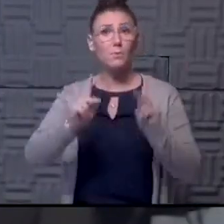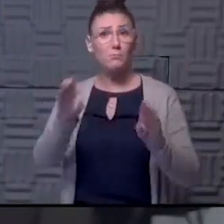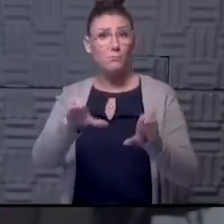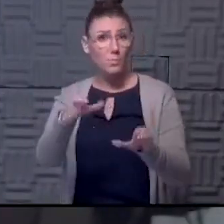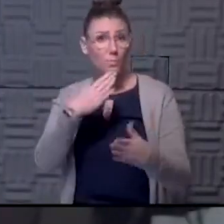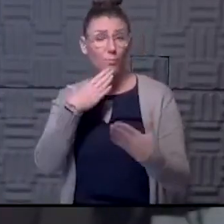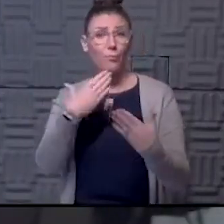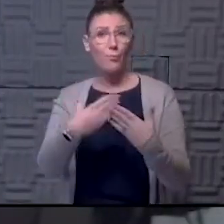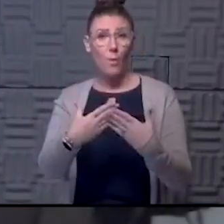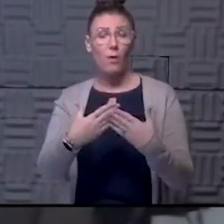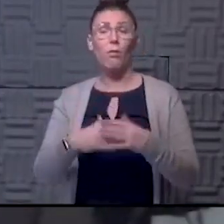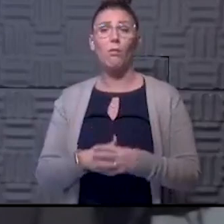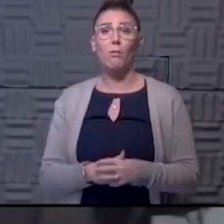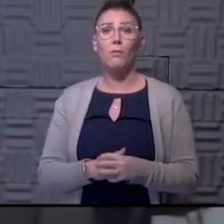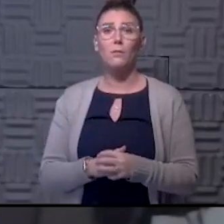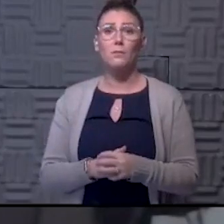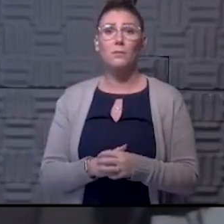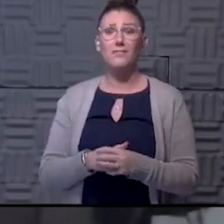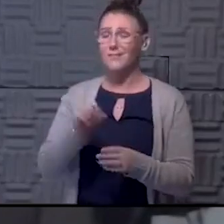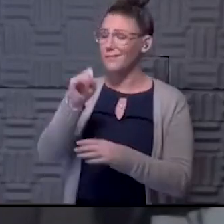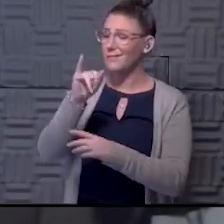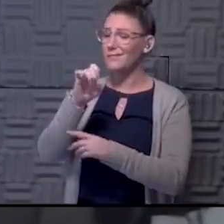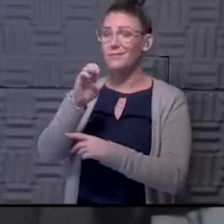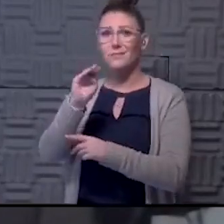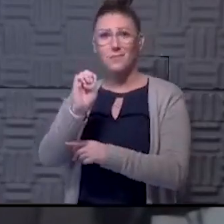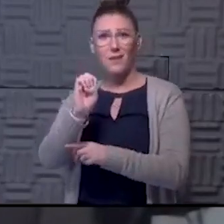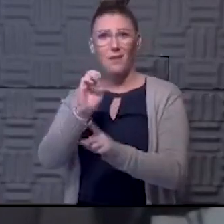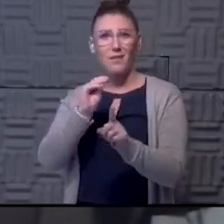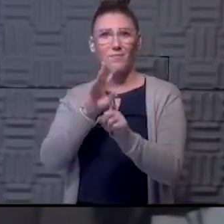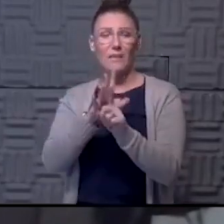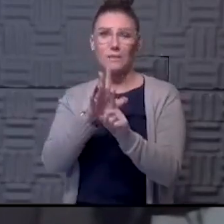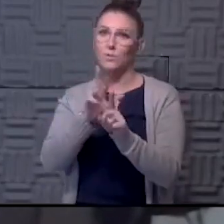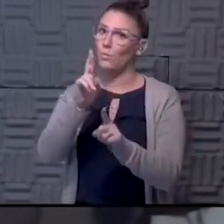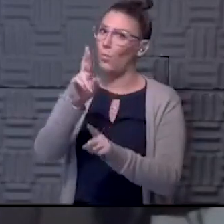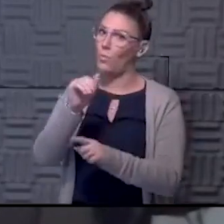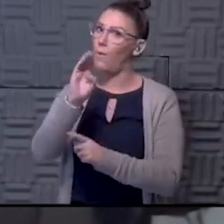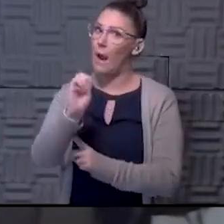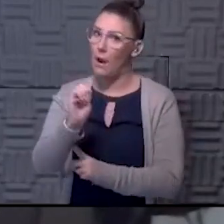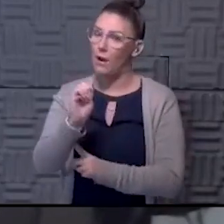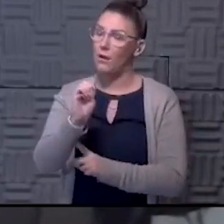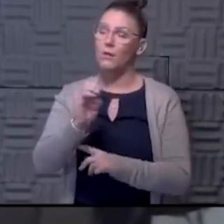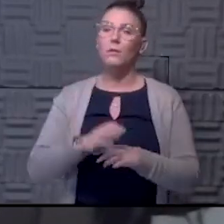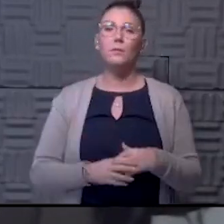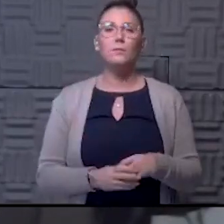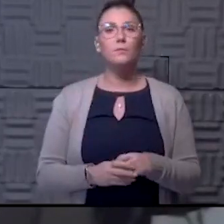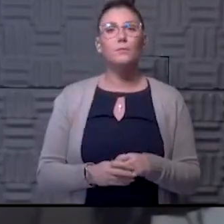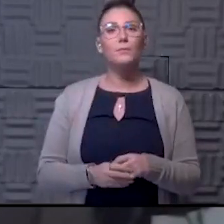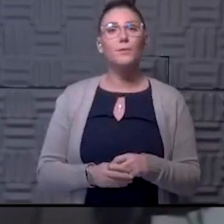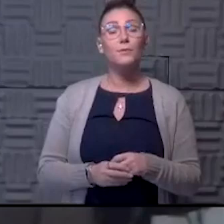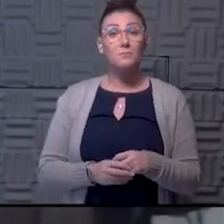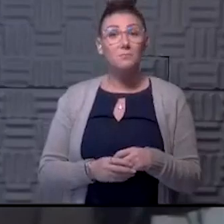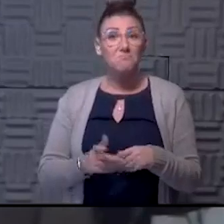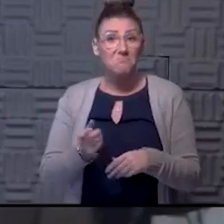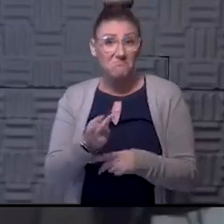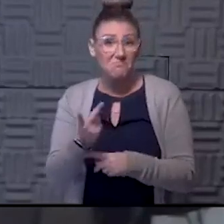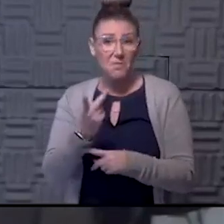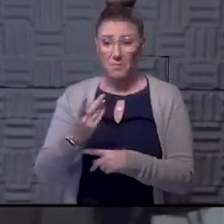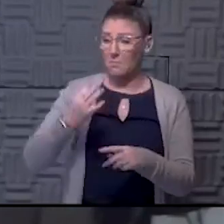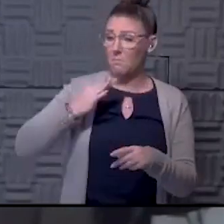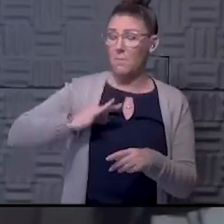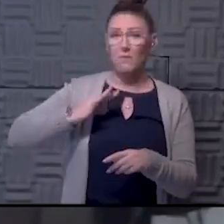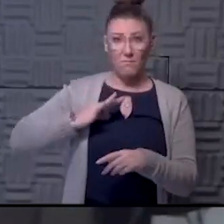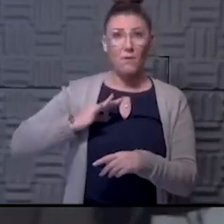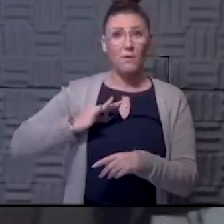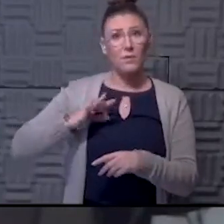it. Side effects are thankfully pretty rare, and there does seem to be some benefit.